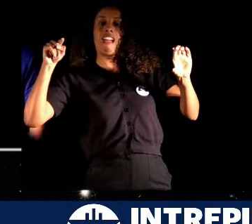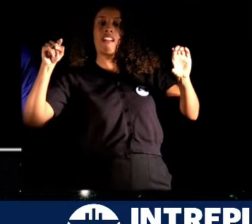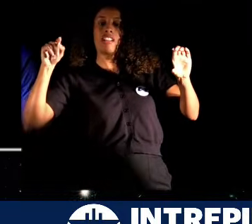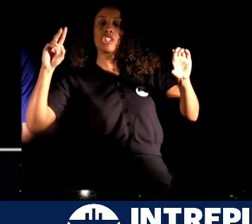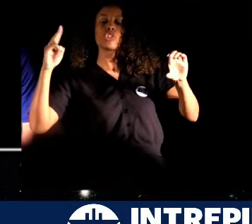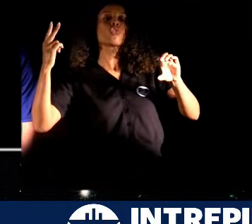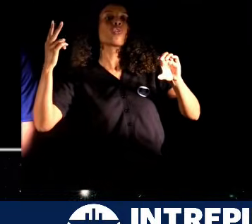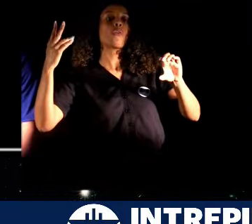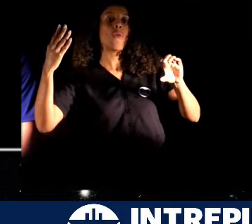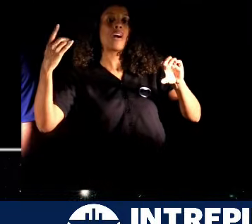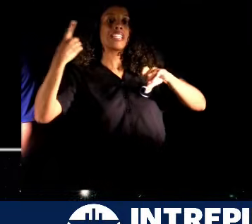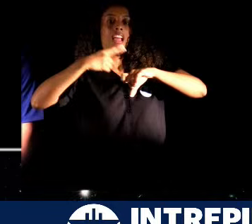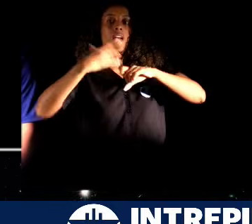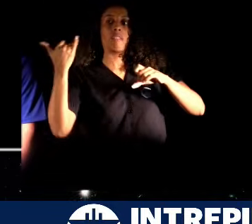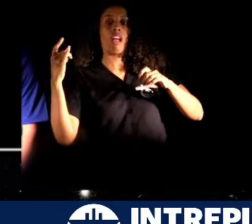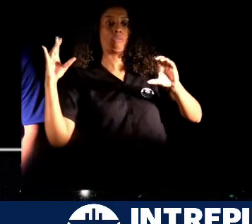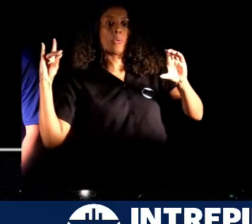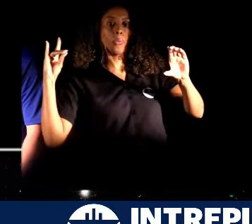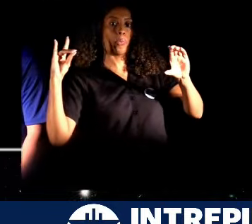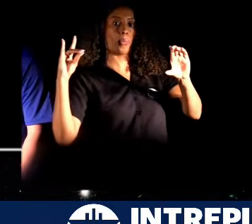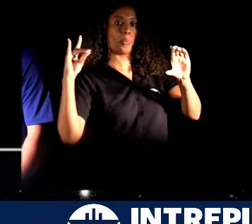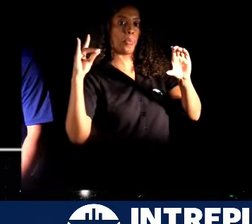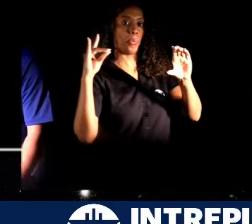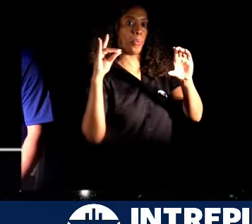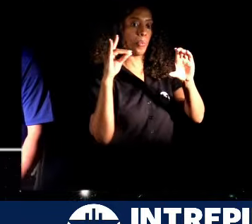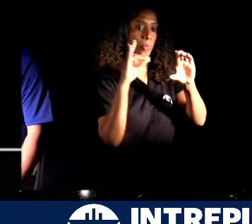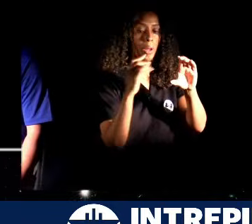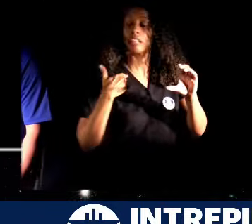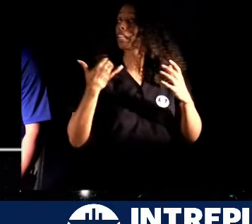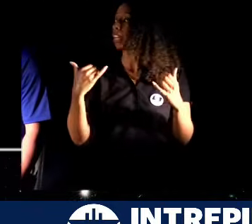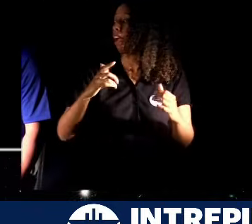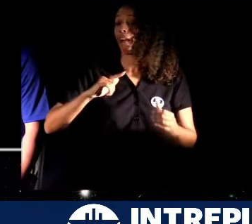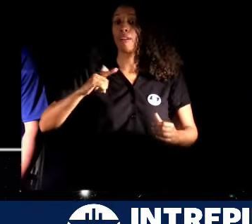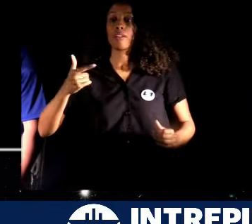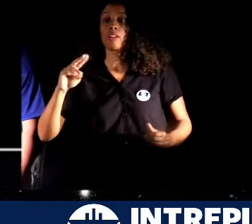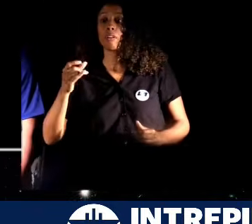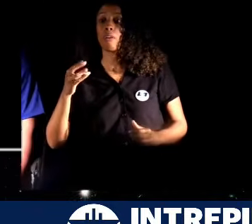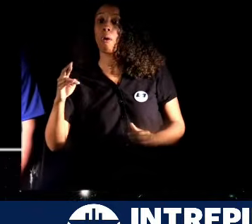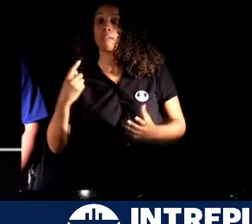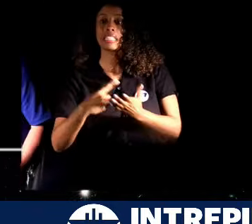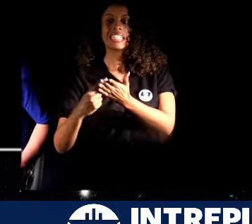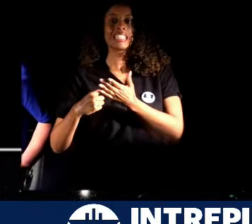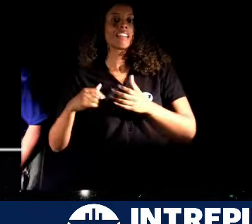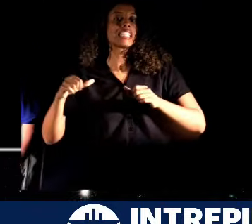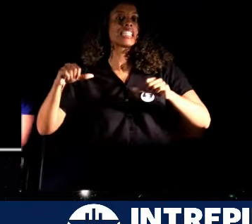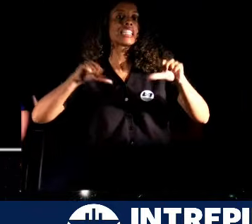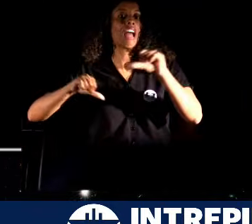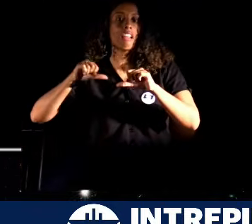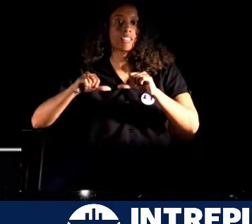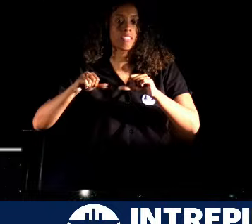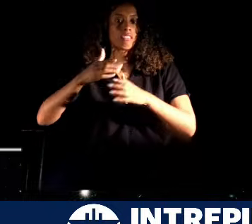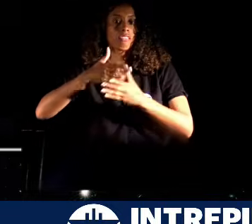encounter. And now I'll pass it over to Noor to talk about some of the science. Yeah.